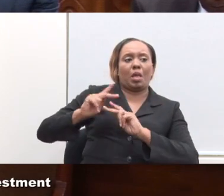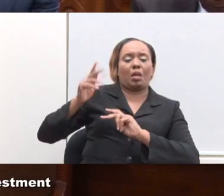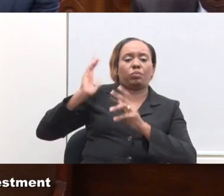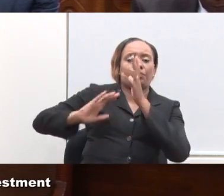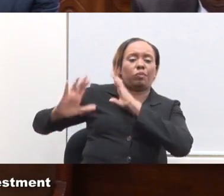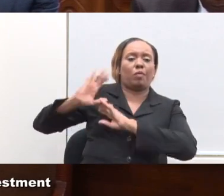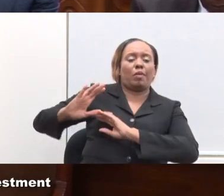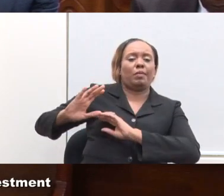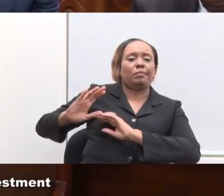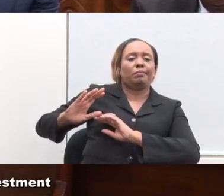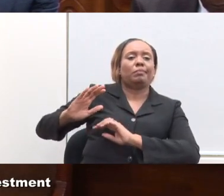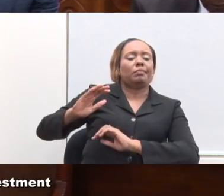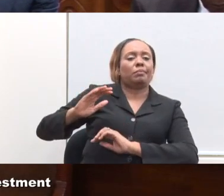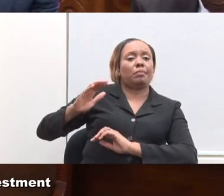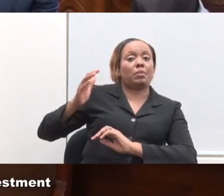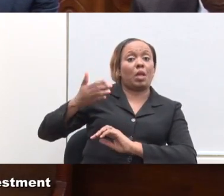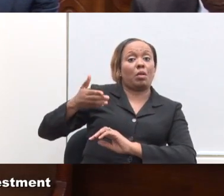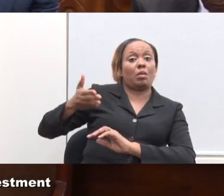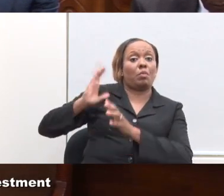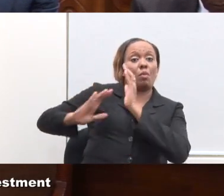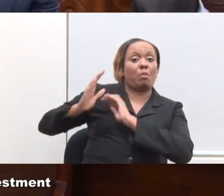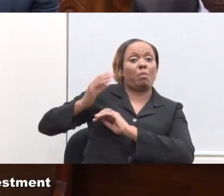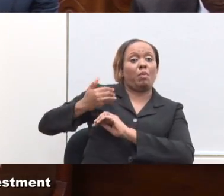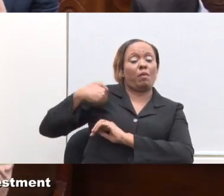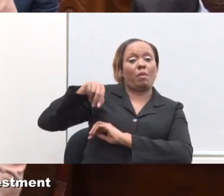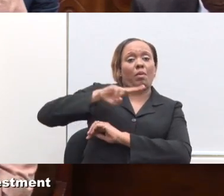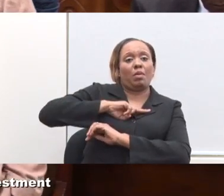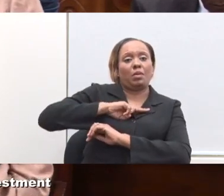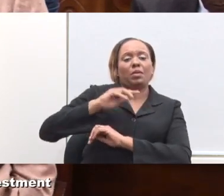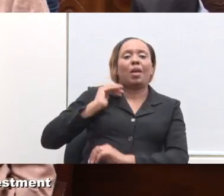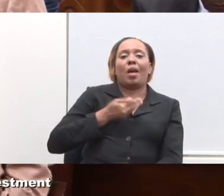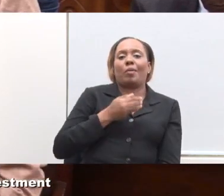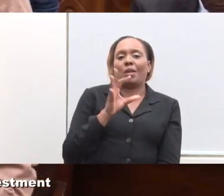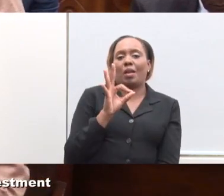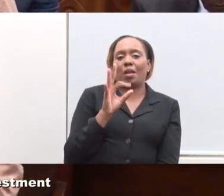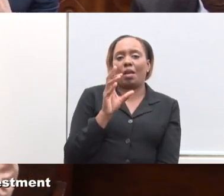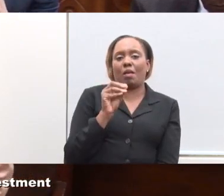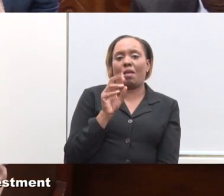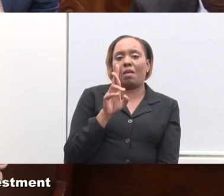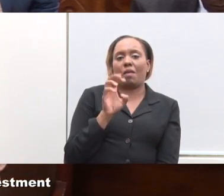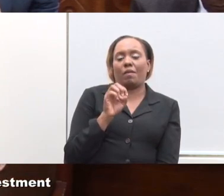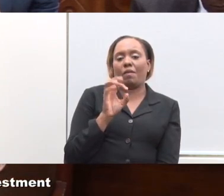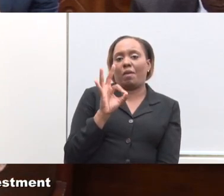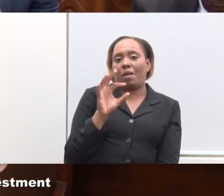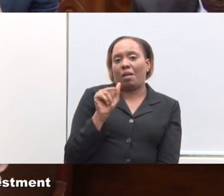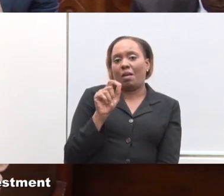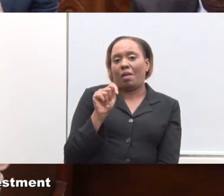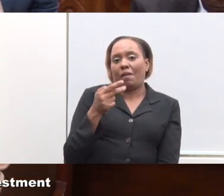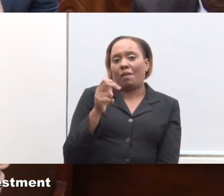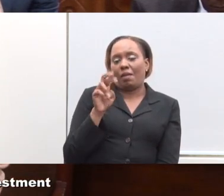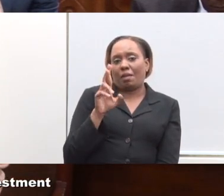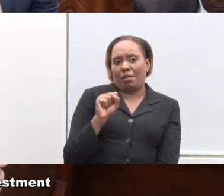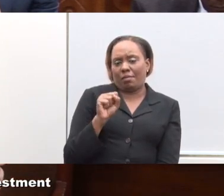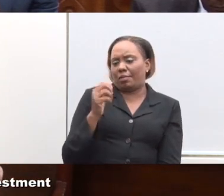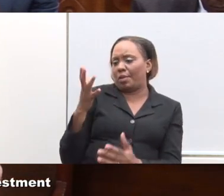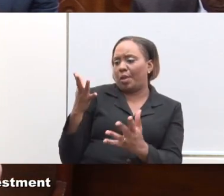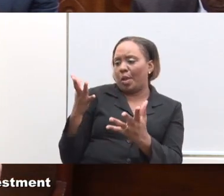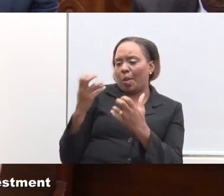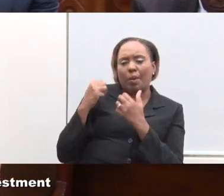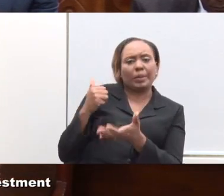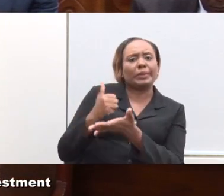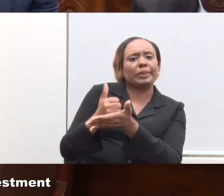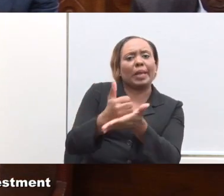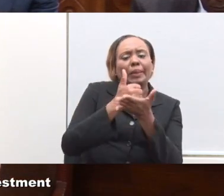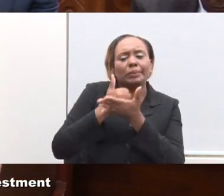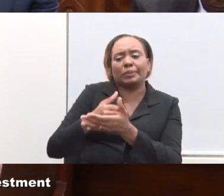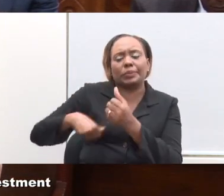to recognize that it is our duty to carry the most vulnerable among us with us. Let us, Mr.